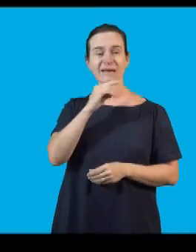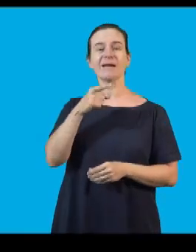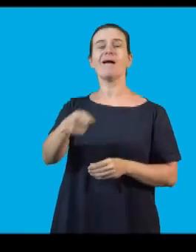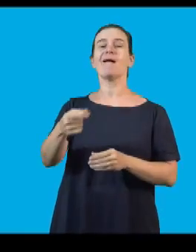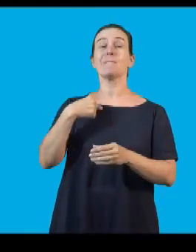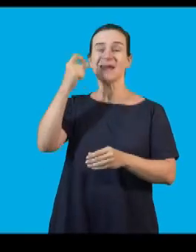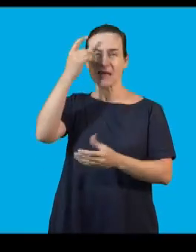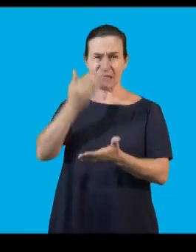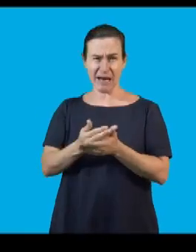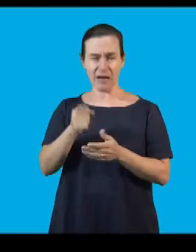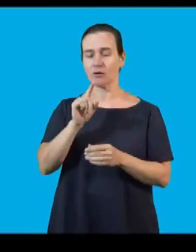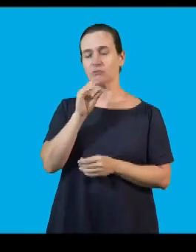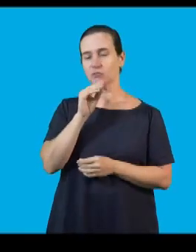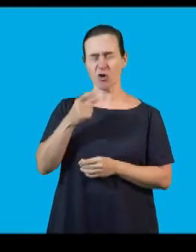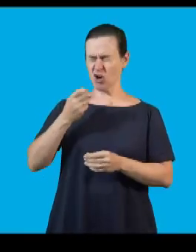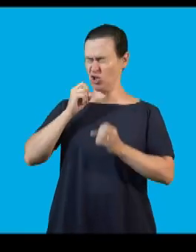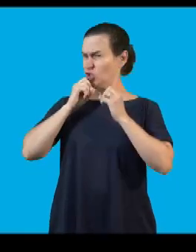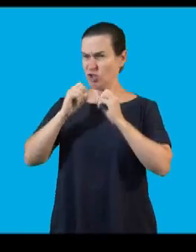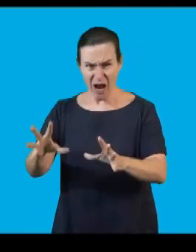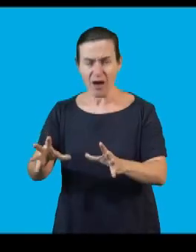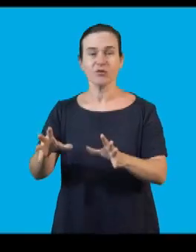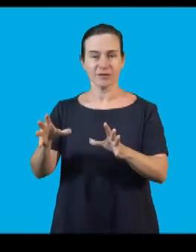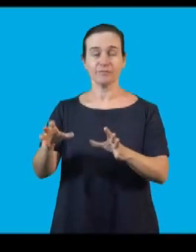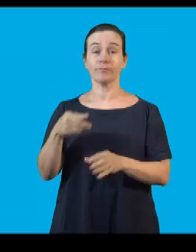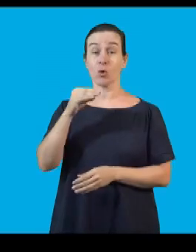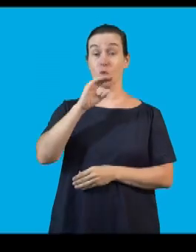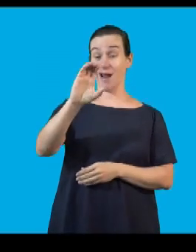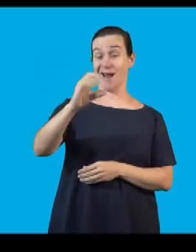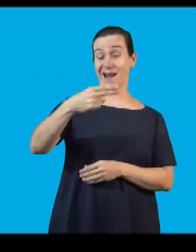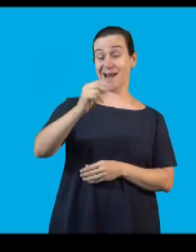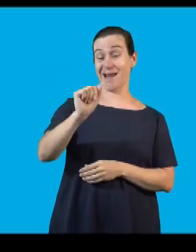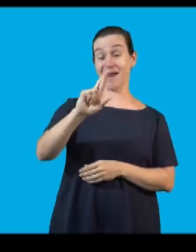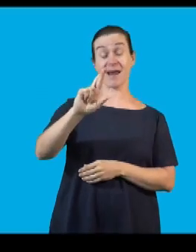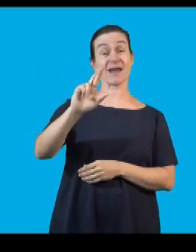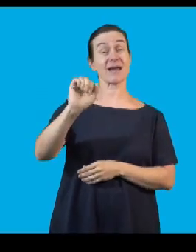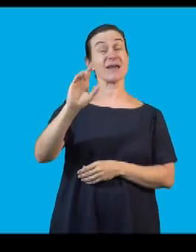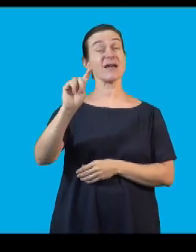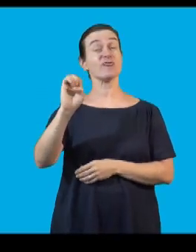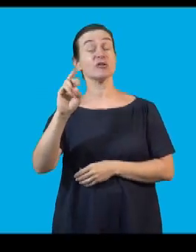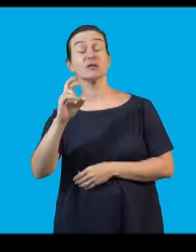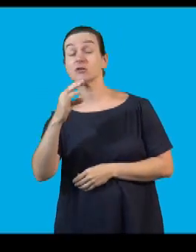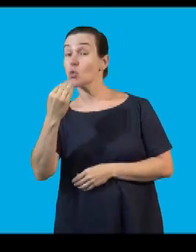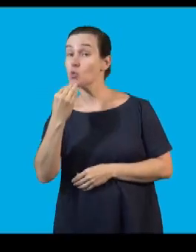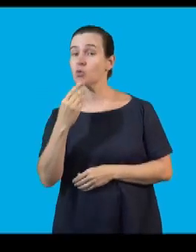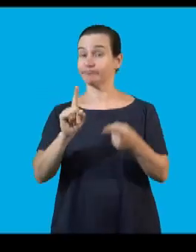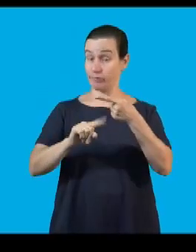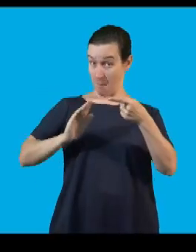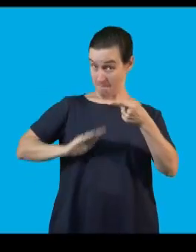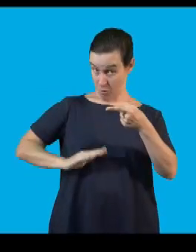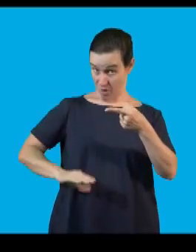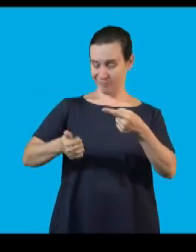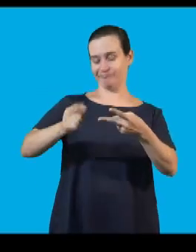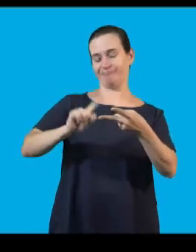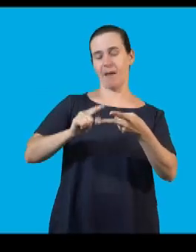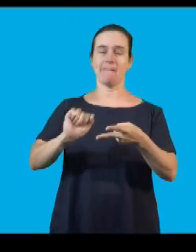words are said, so it adds to tone, all right. The characters are the boy, which is Calvin, and the woman would be